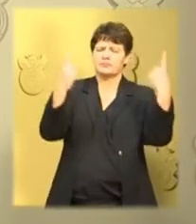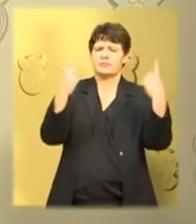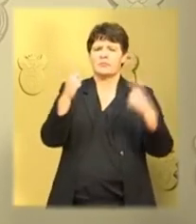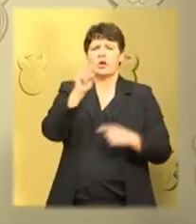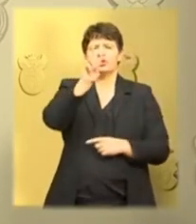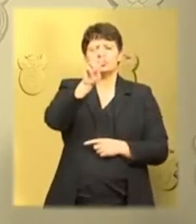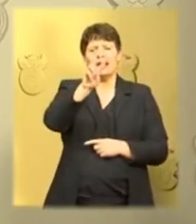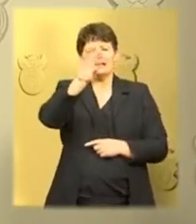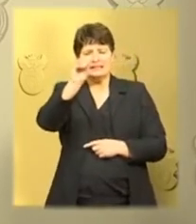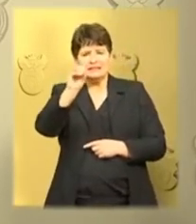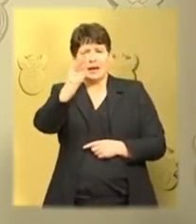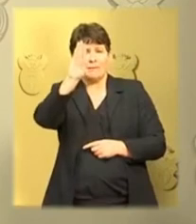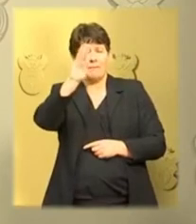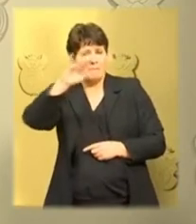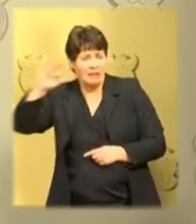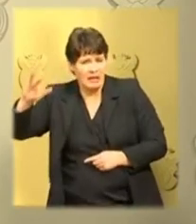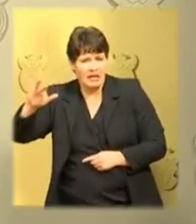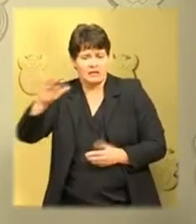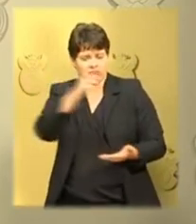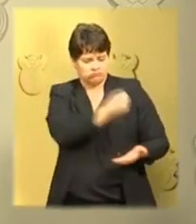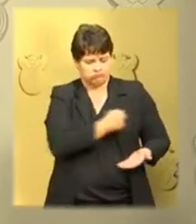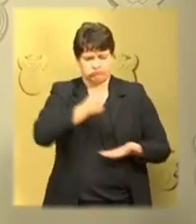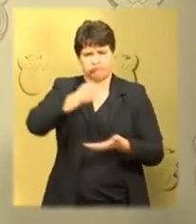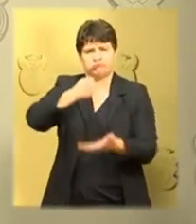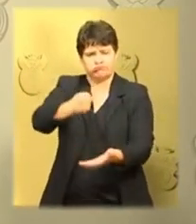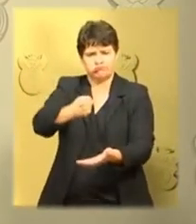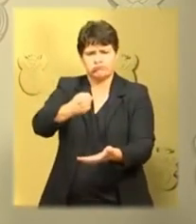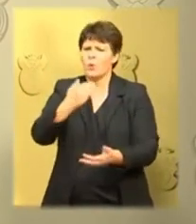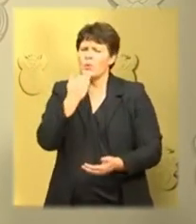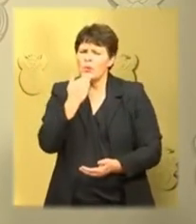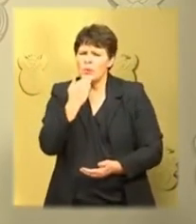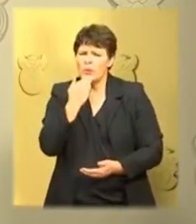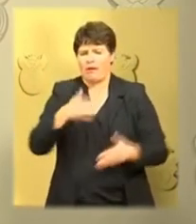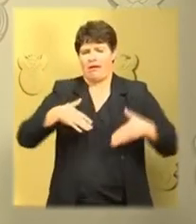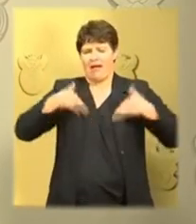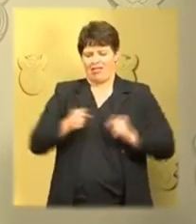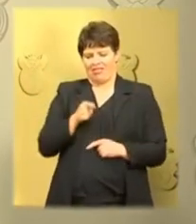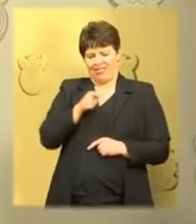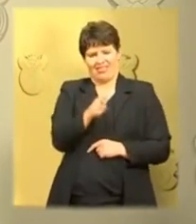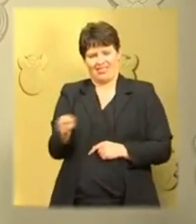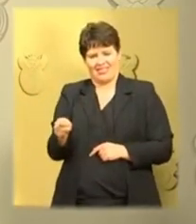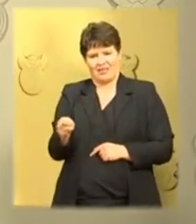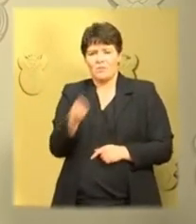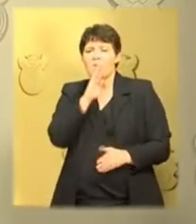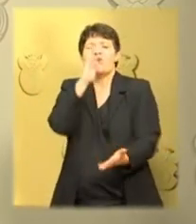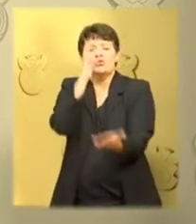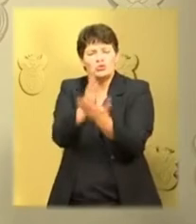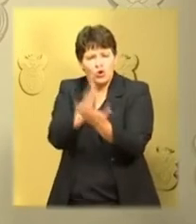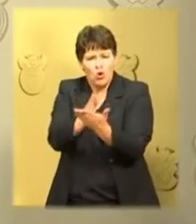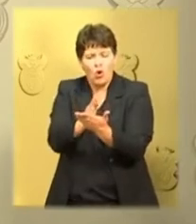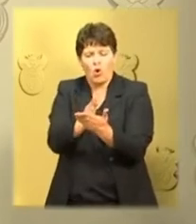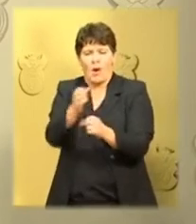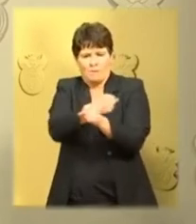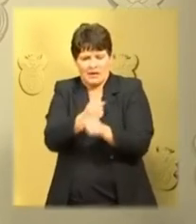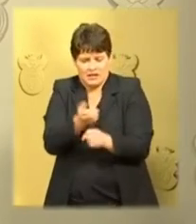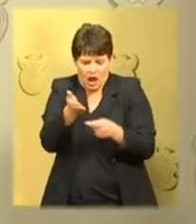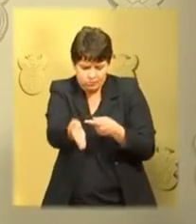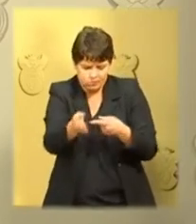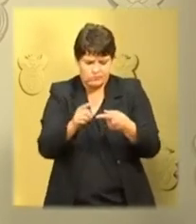20 billion rand to our health response to ensure that we have the beds, the medicine,